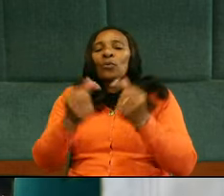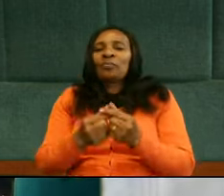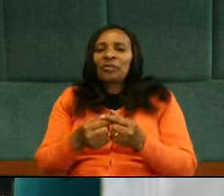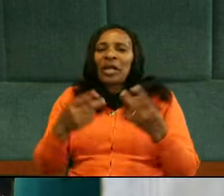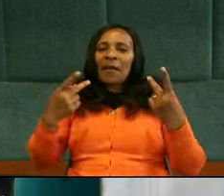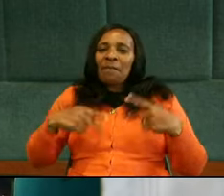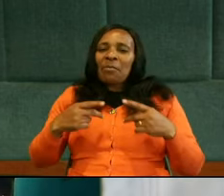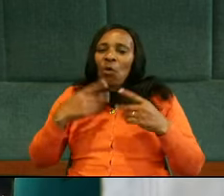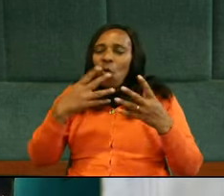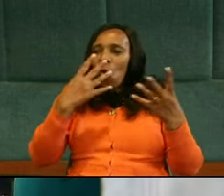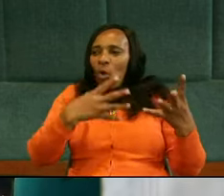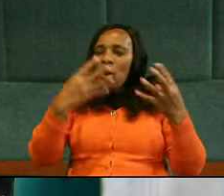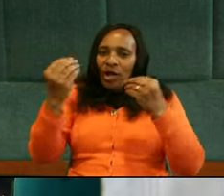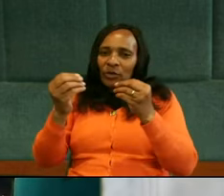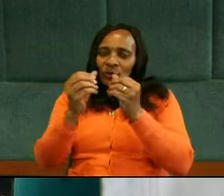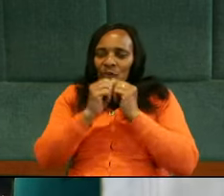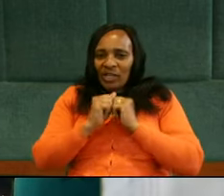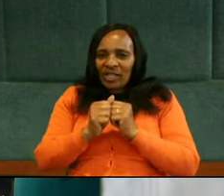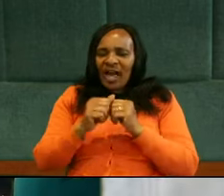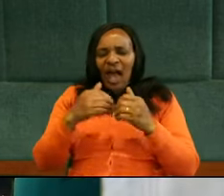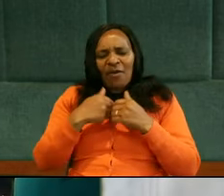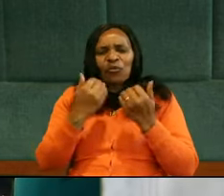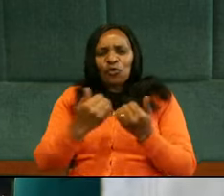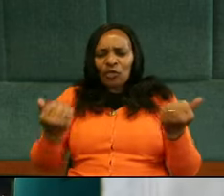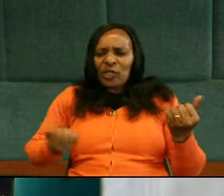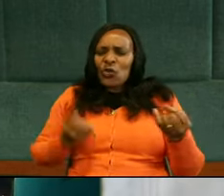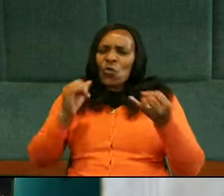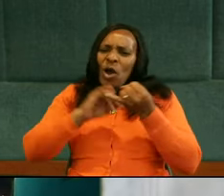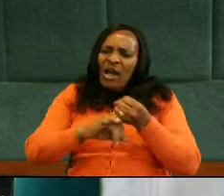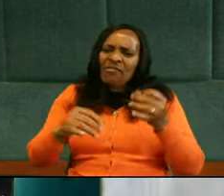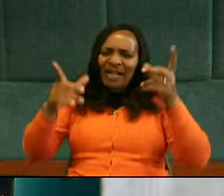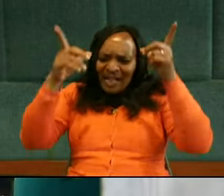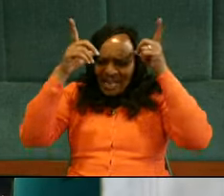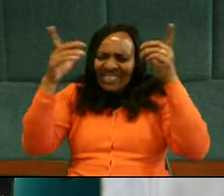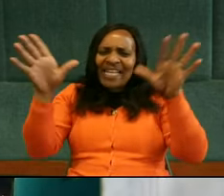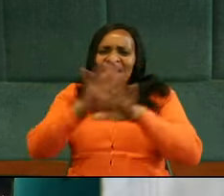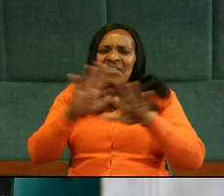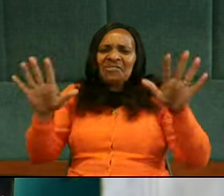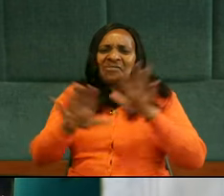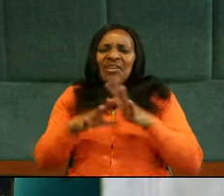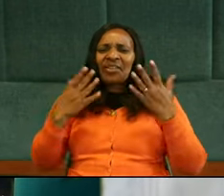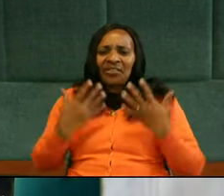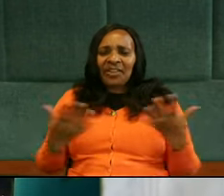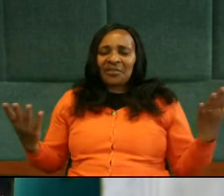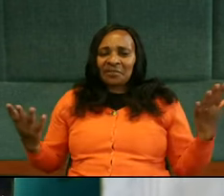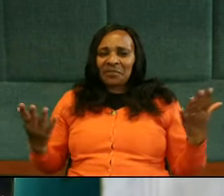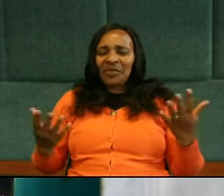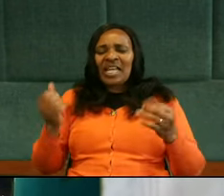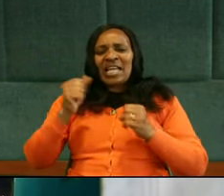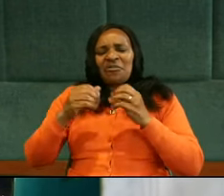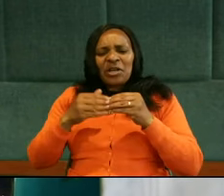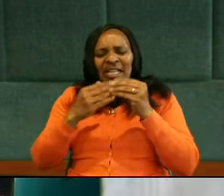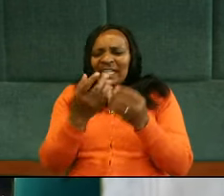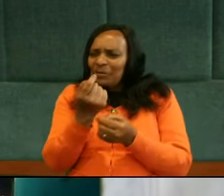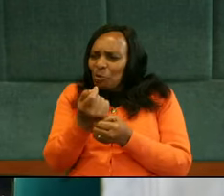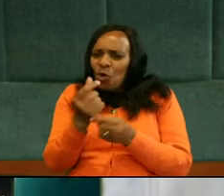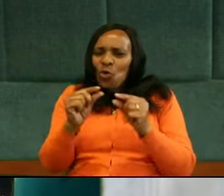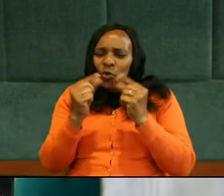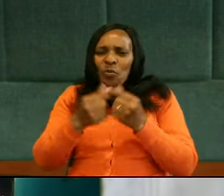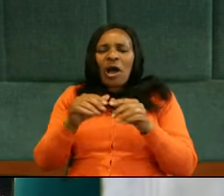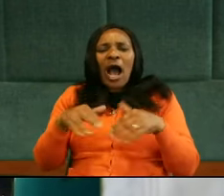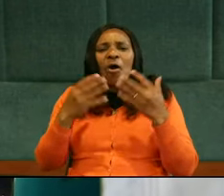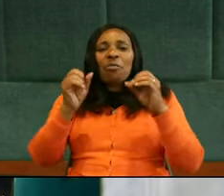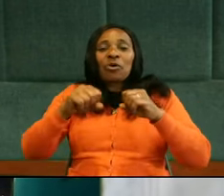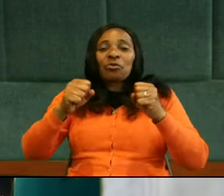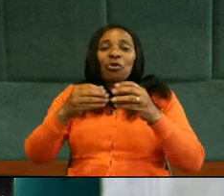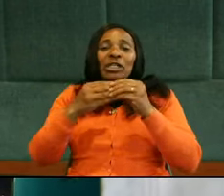who were going with him, and they had children, wives, cattle, and everything else. If he could not lead this small group of people, how then would